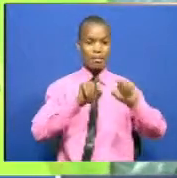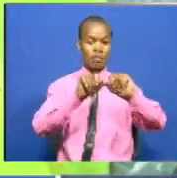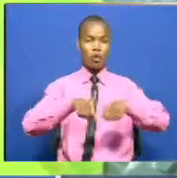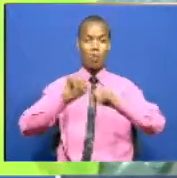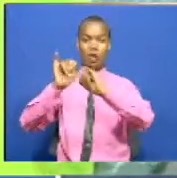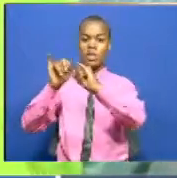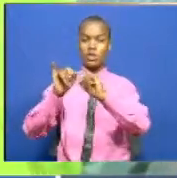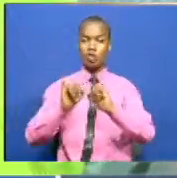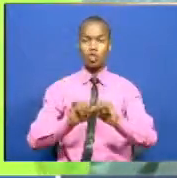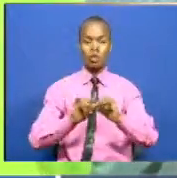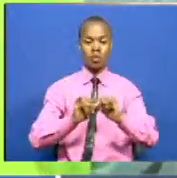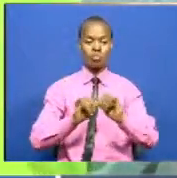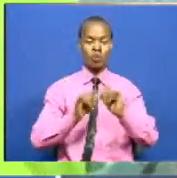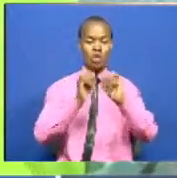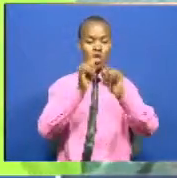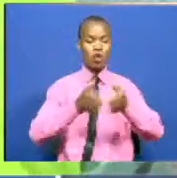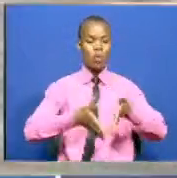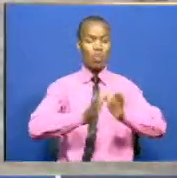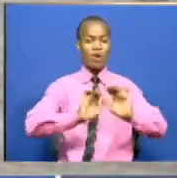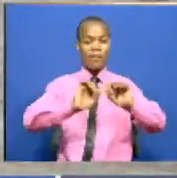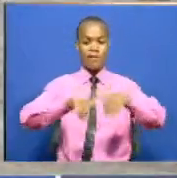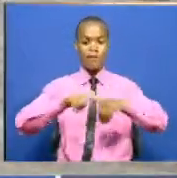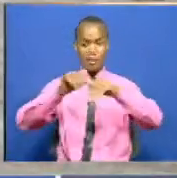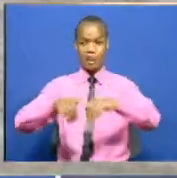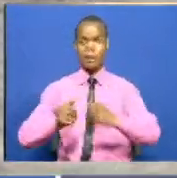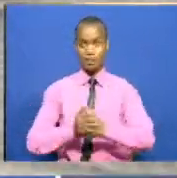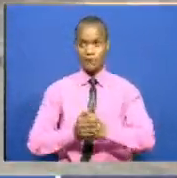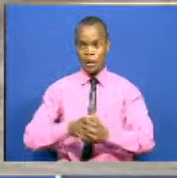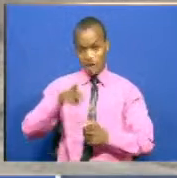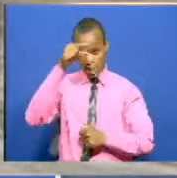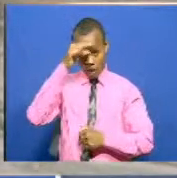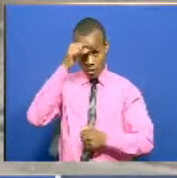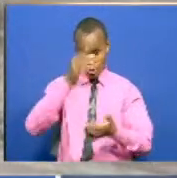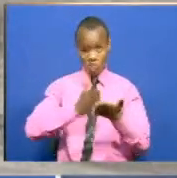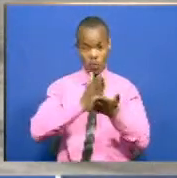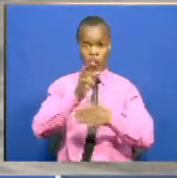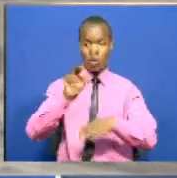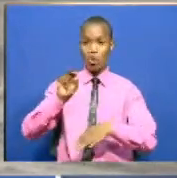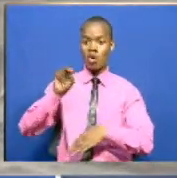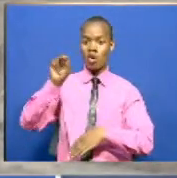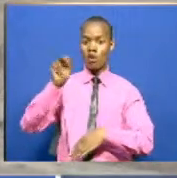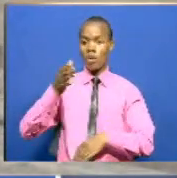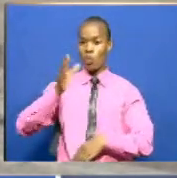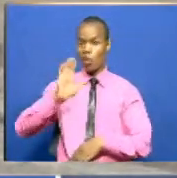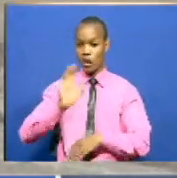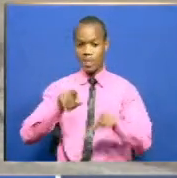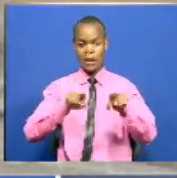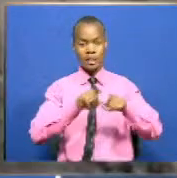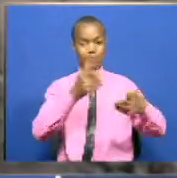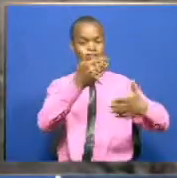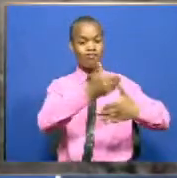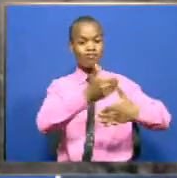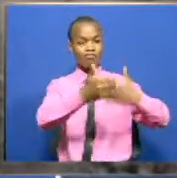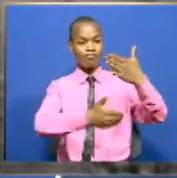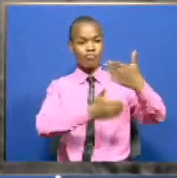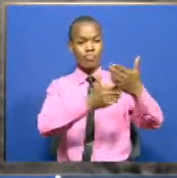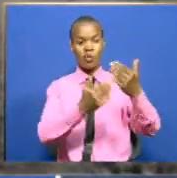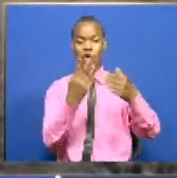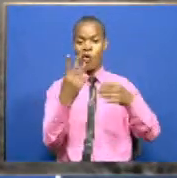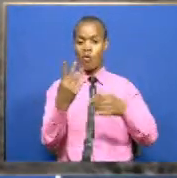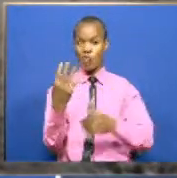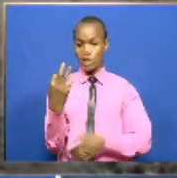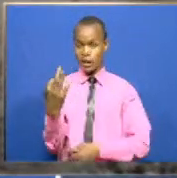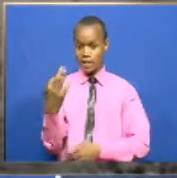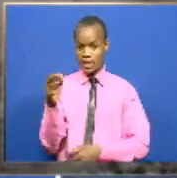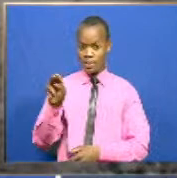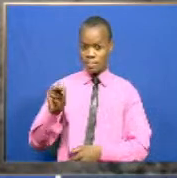new element of farming into the community. The government, through Northern Water Board, is also constructing a 43 million shillings dam